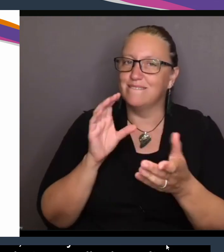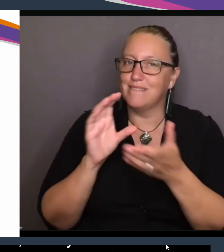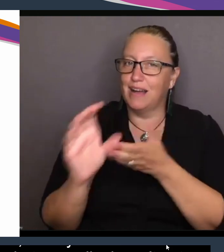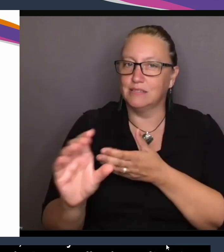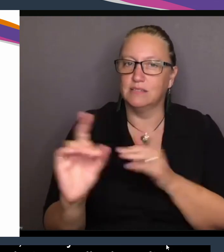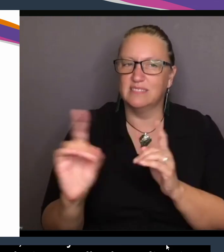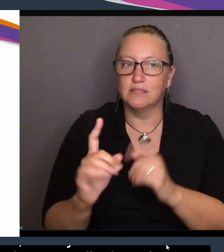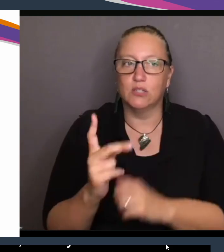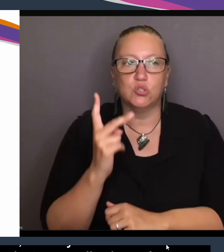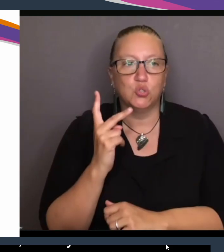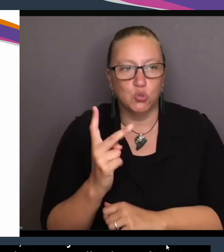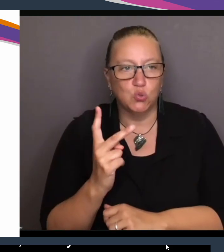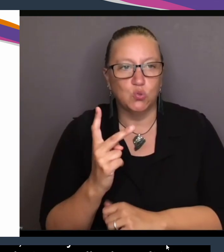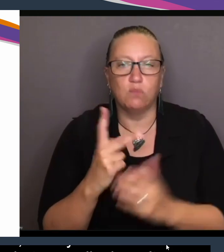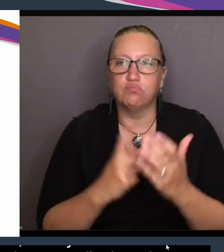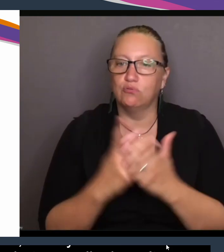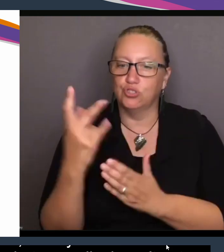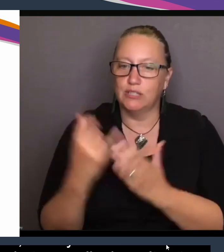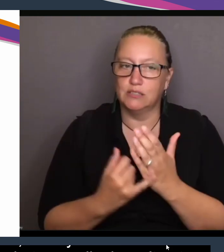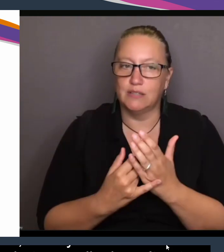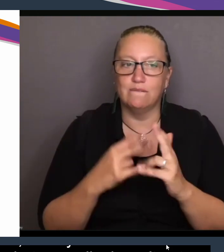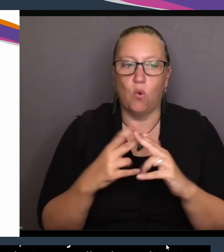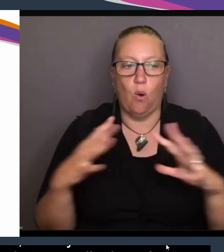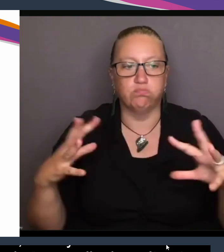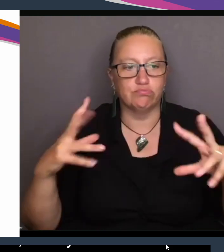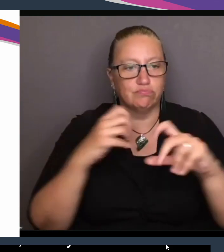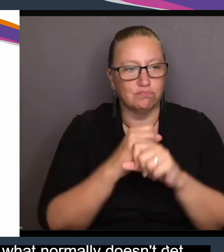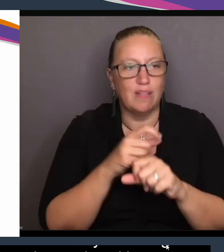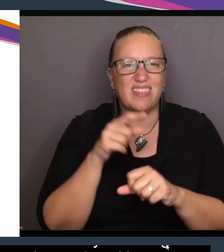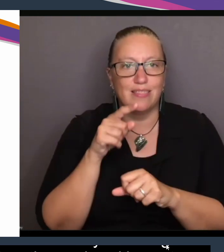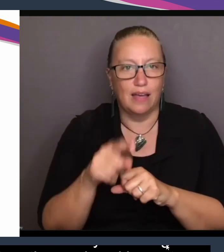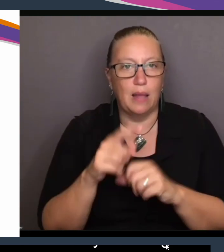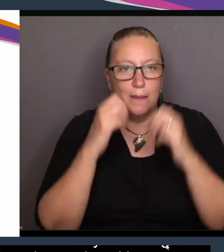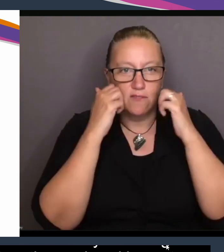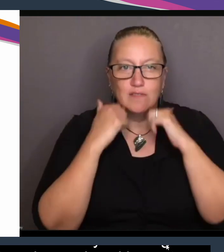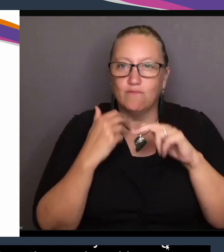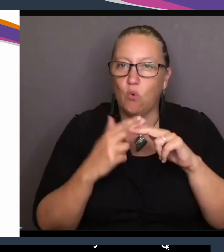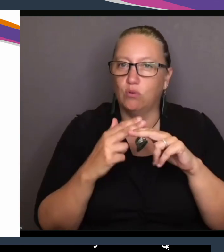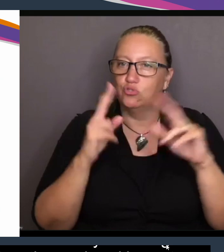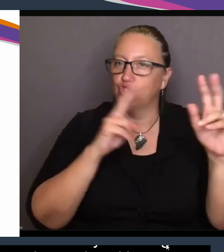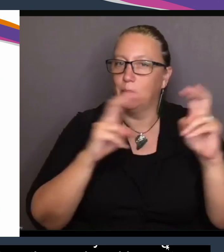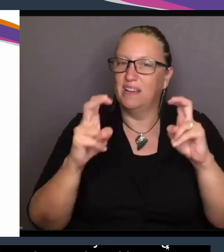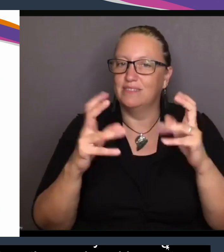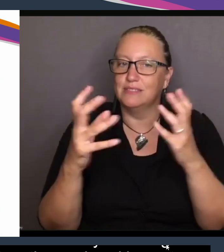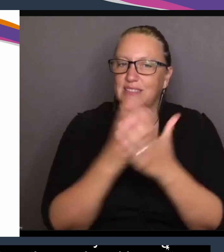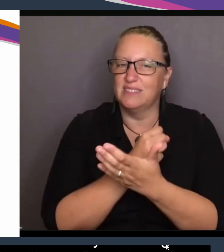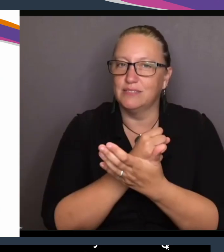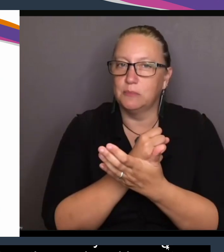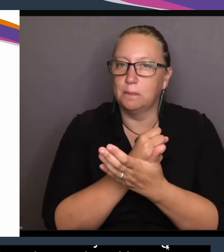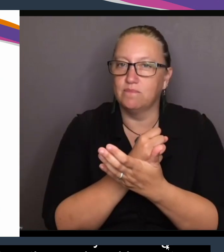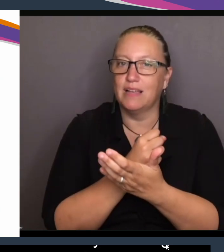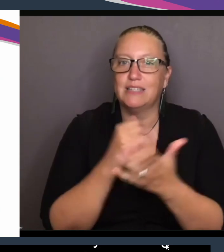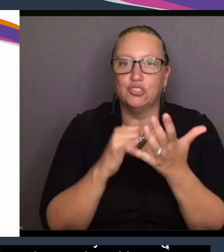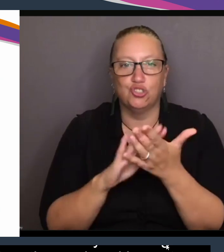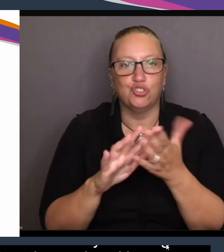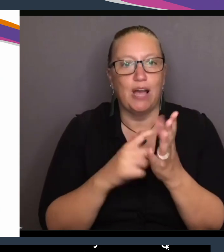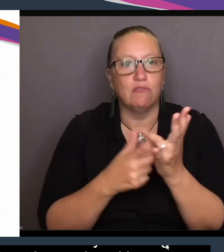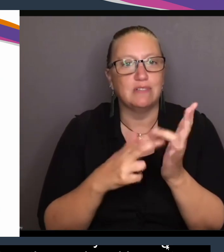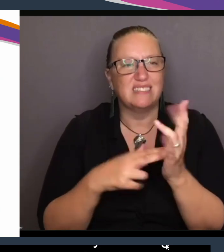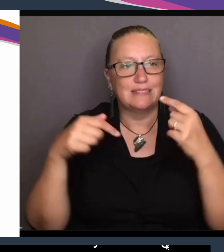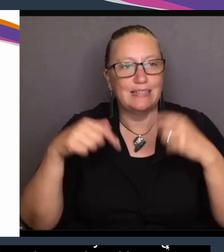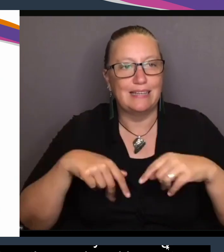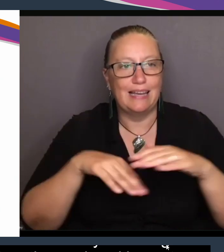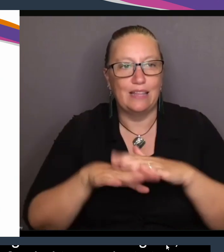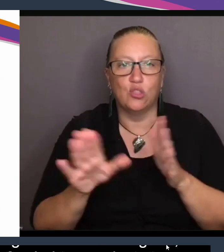two projects to synthesise the evidence on the topic of safety, and Sharon's here in the room who's looking at